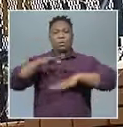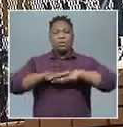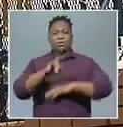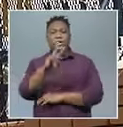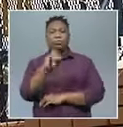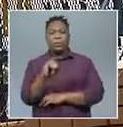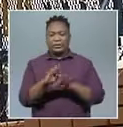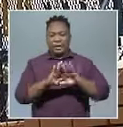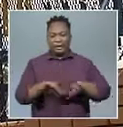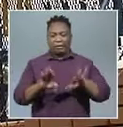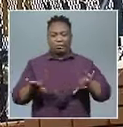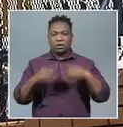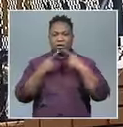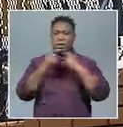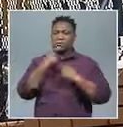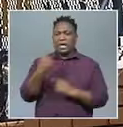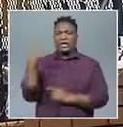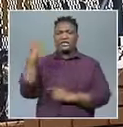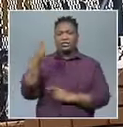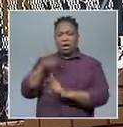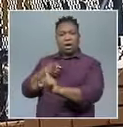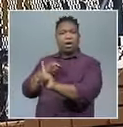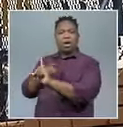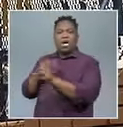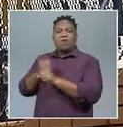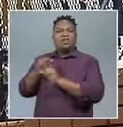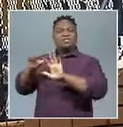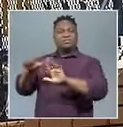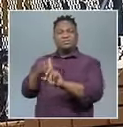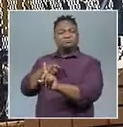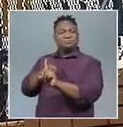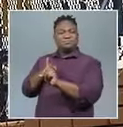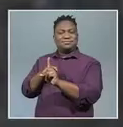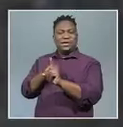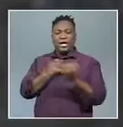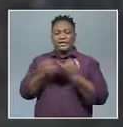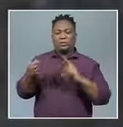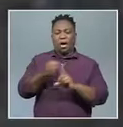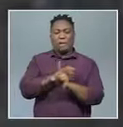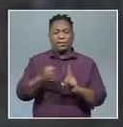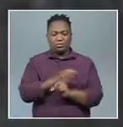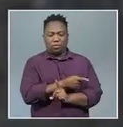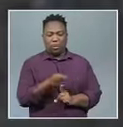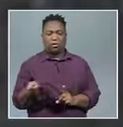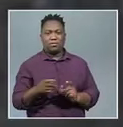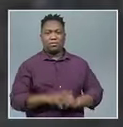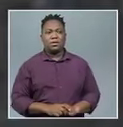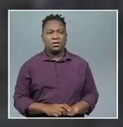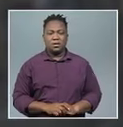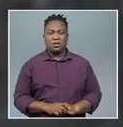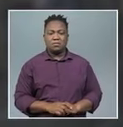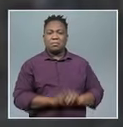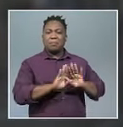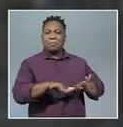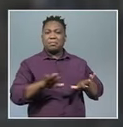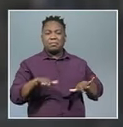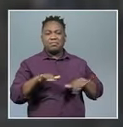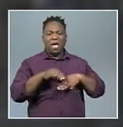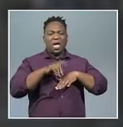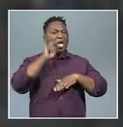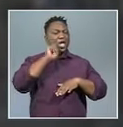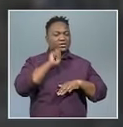pupils have come forward accusing a grade 6 teacher of sexual abuse. The children are said to be